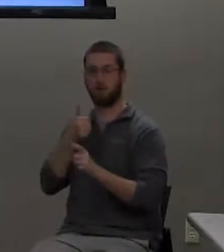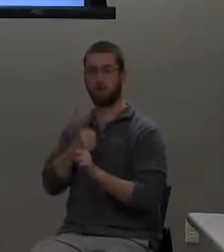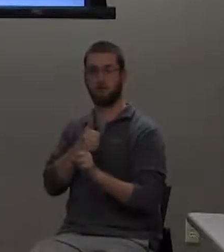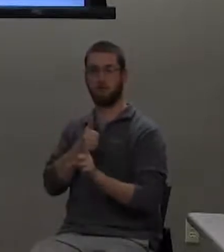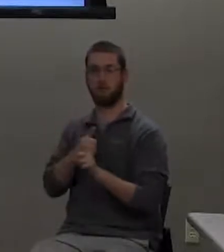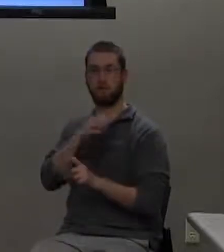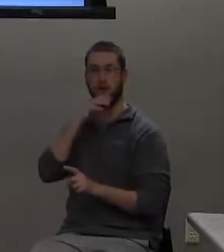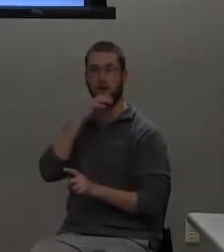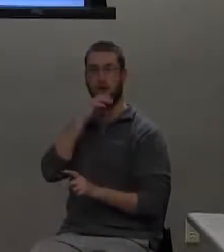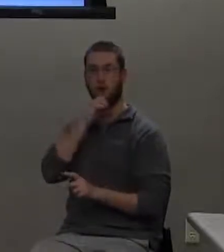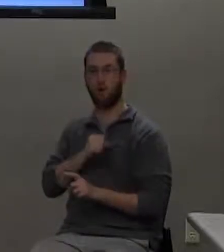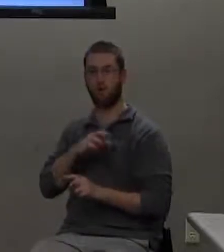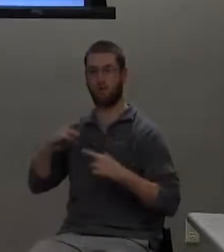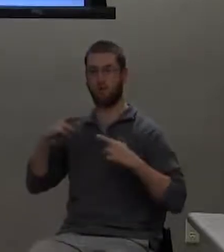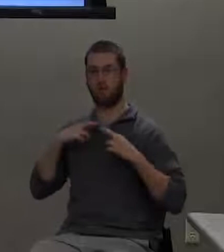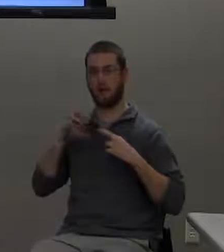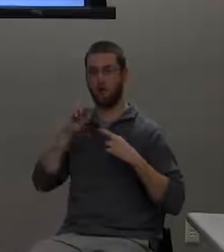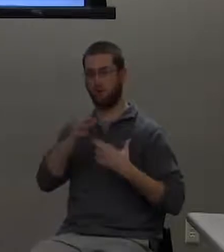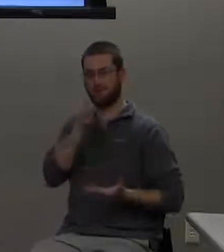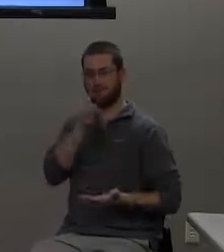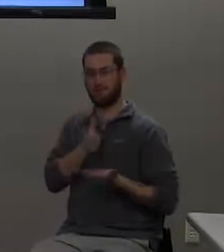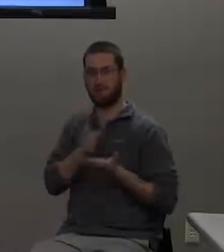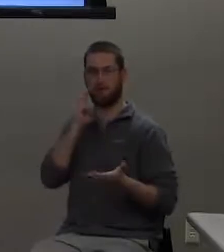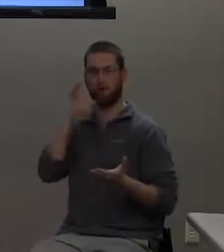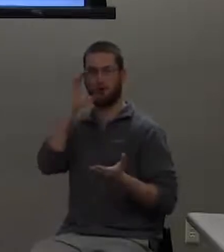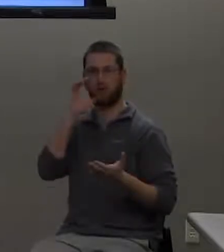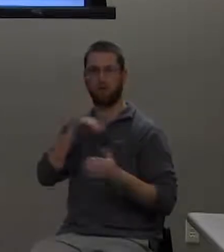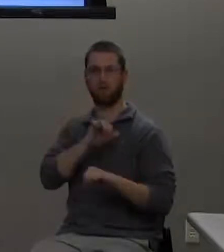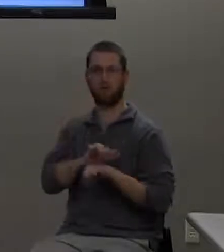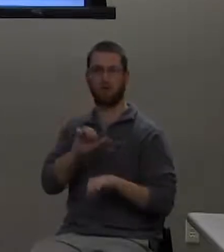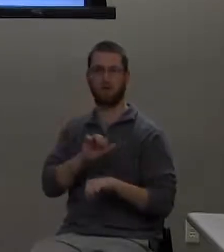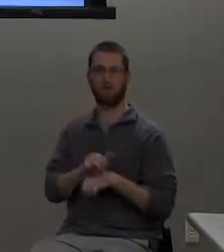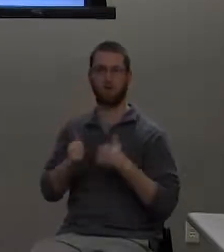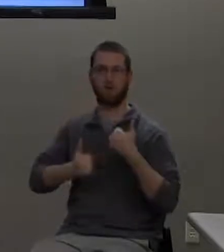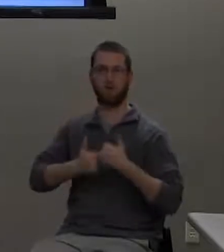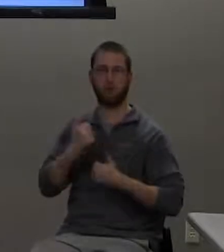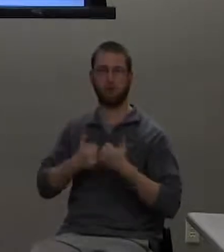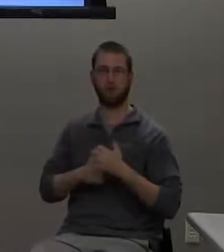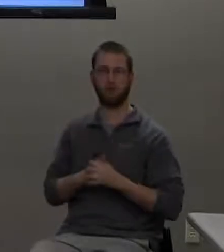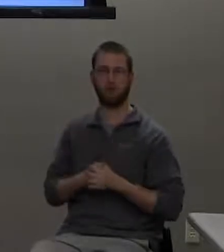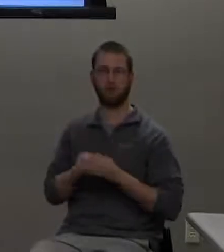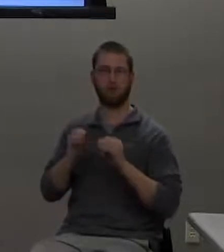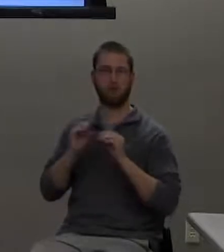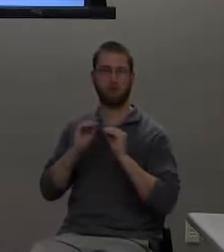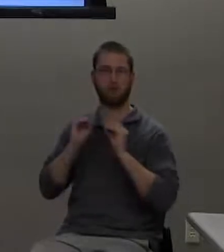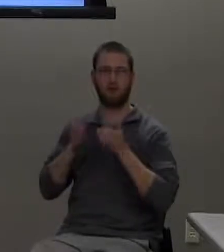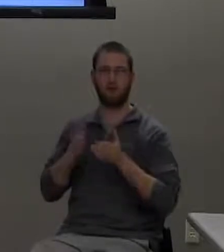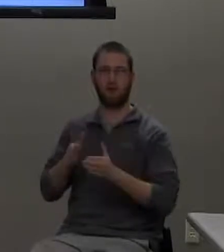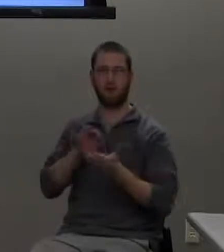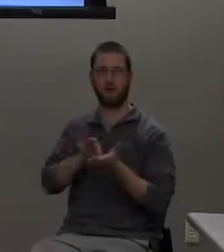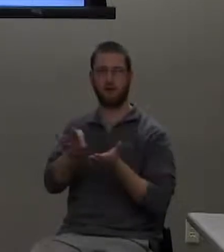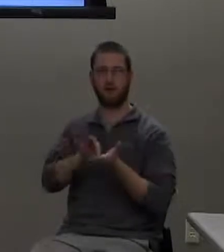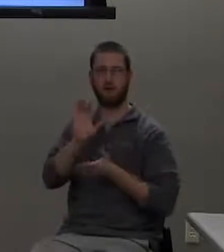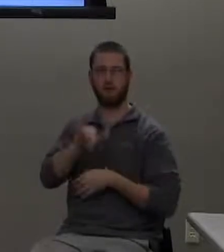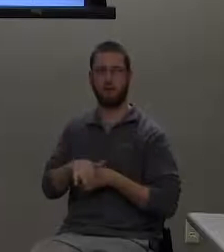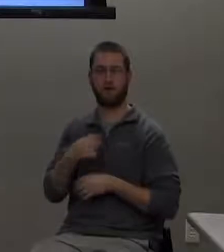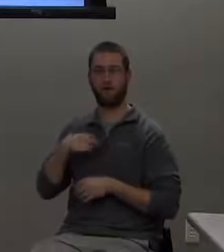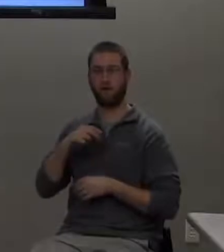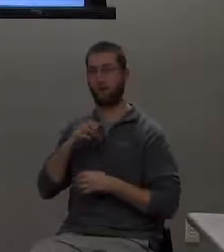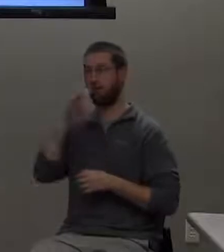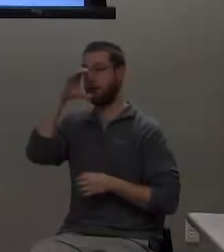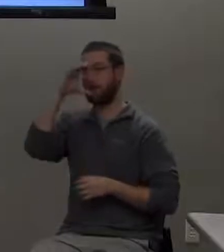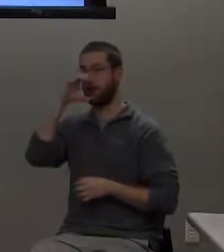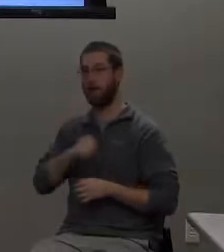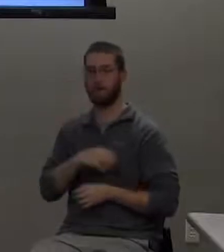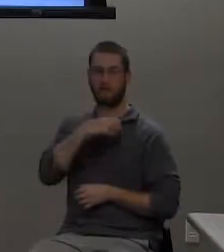out of working, or did they roll off because they stopped looking for jobs? And there is no way to quantify that, unfortunately. Yeah. We can make inferences from the